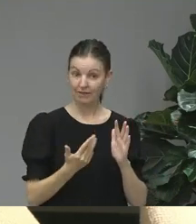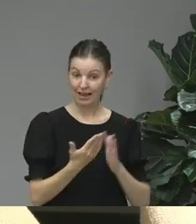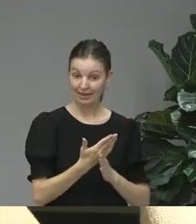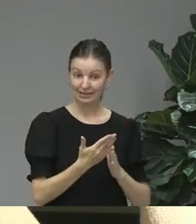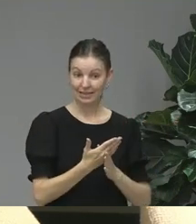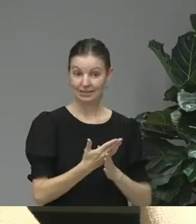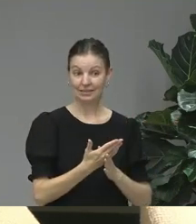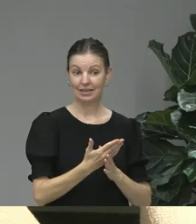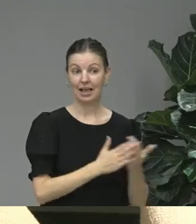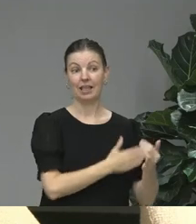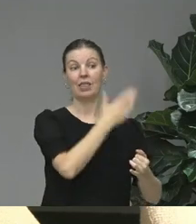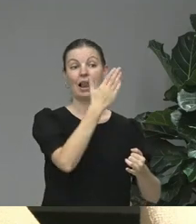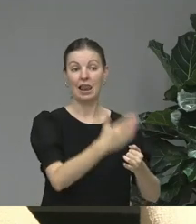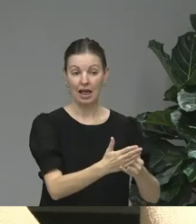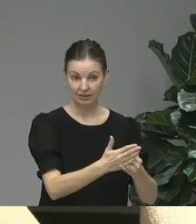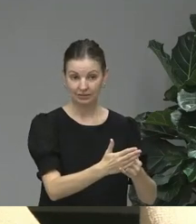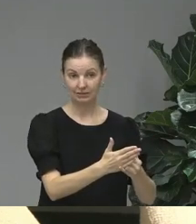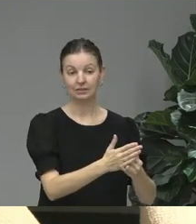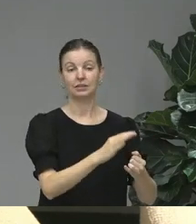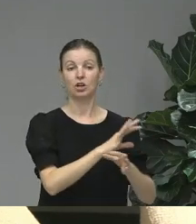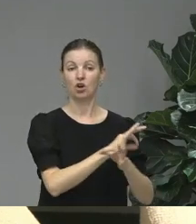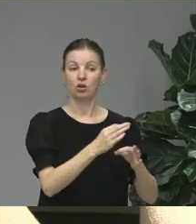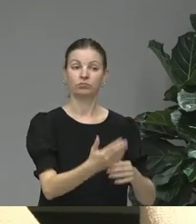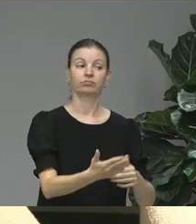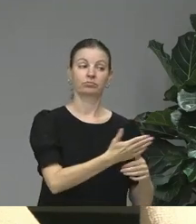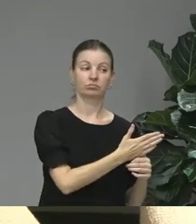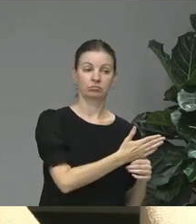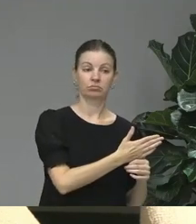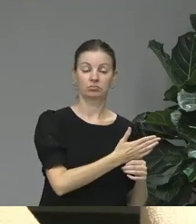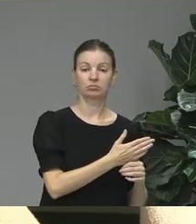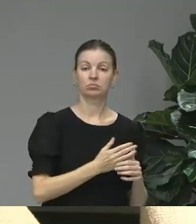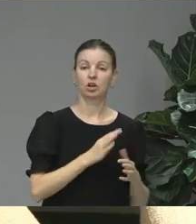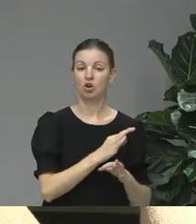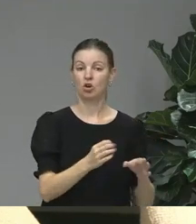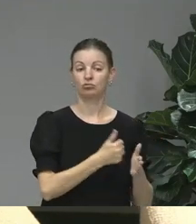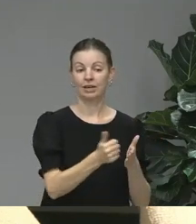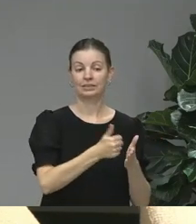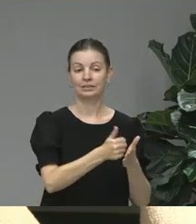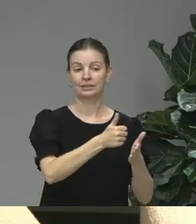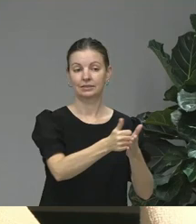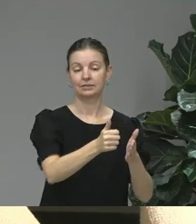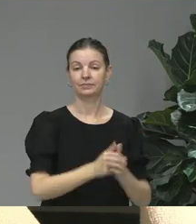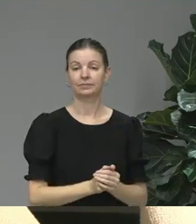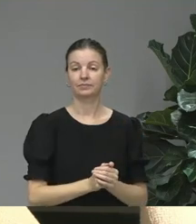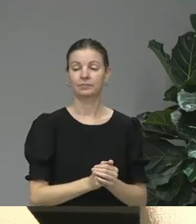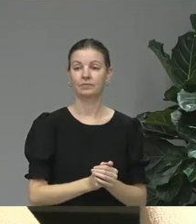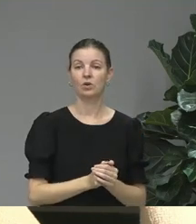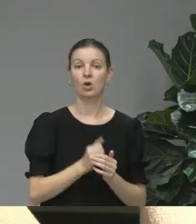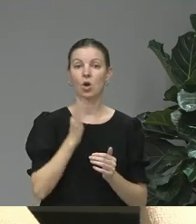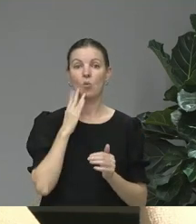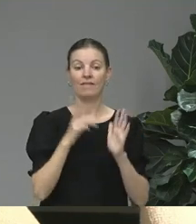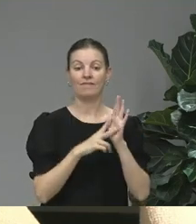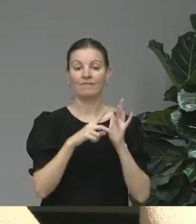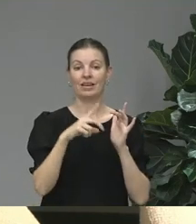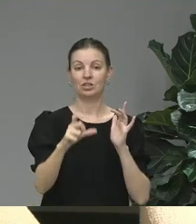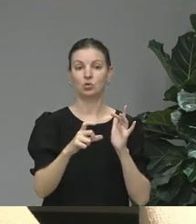last resort, but that should be the exception, not the norm. Mm-hmm. And I think the, you know, there were fears when the Victorian Charter came in that there would be